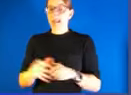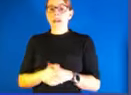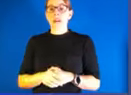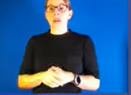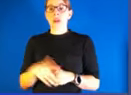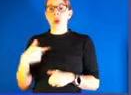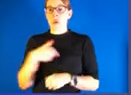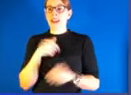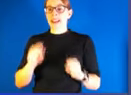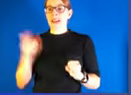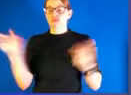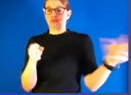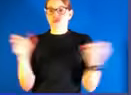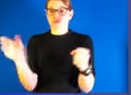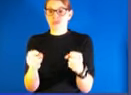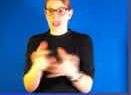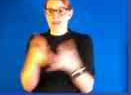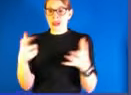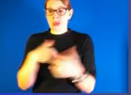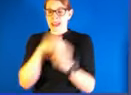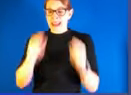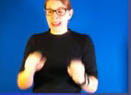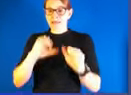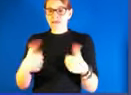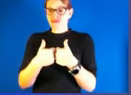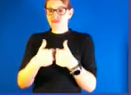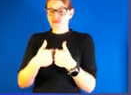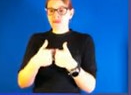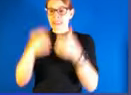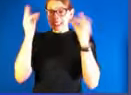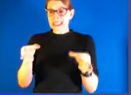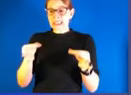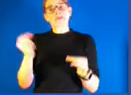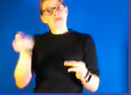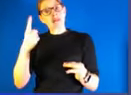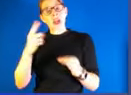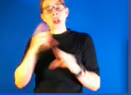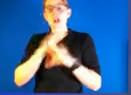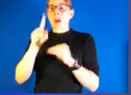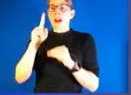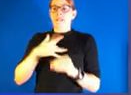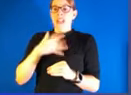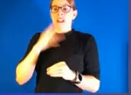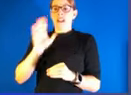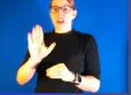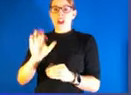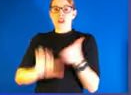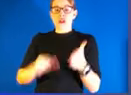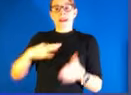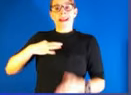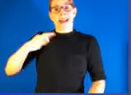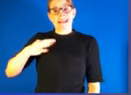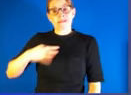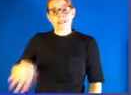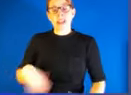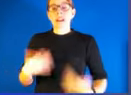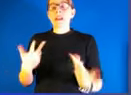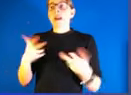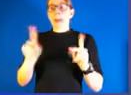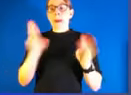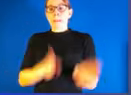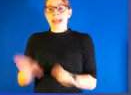challenging decisions and very, very painful. No one thinks their surgery is elective. People